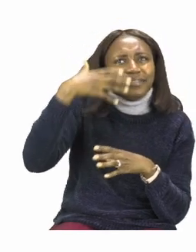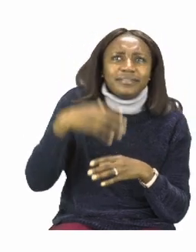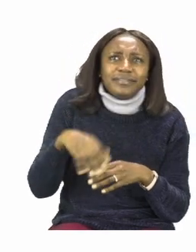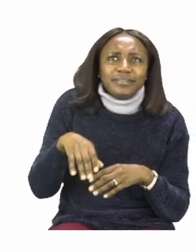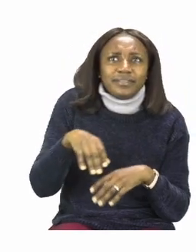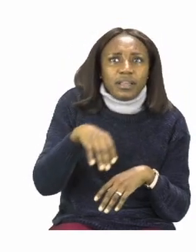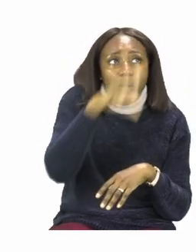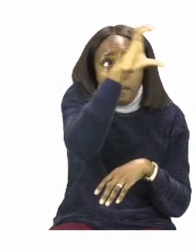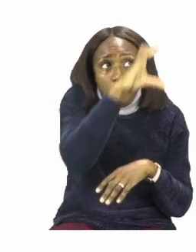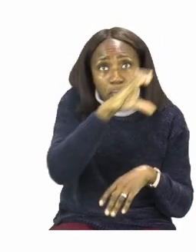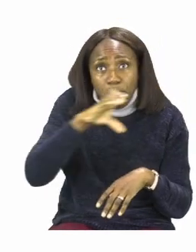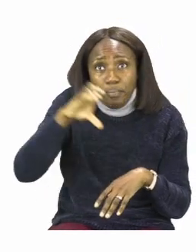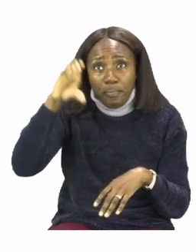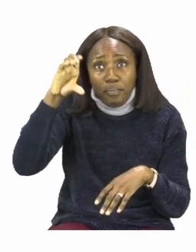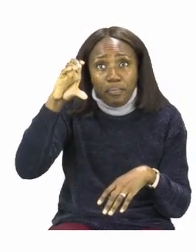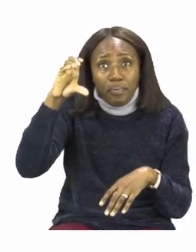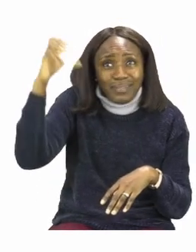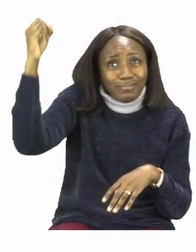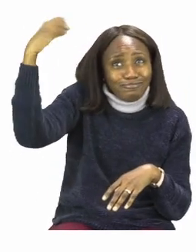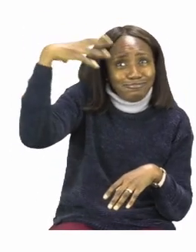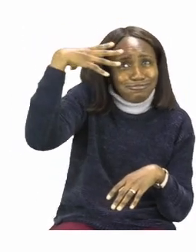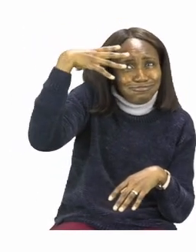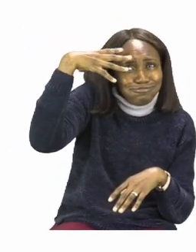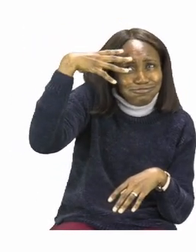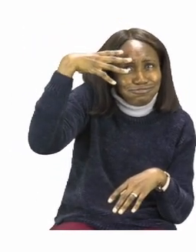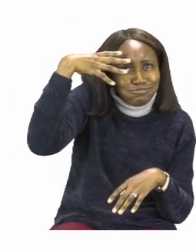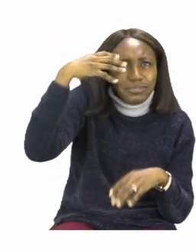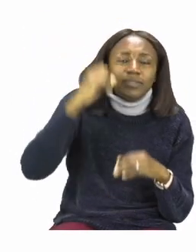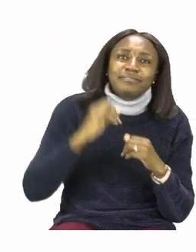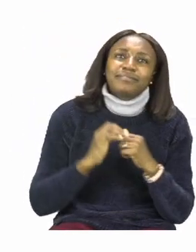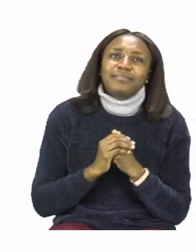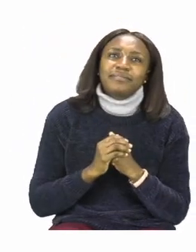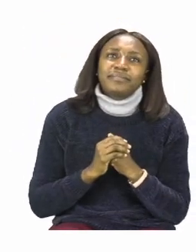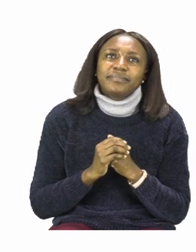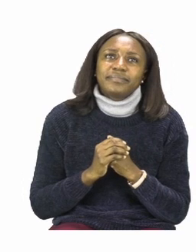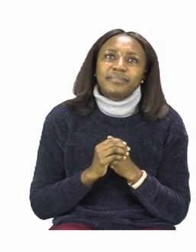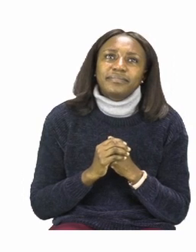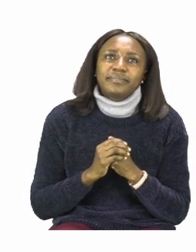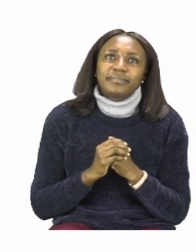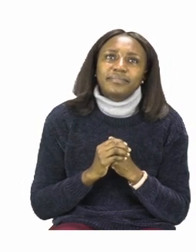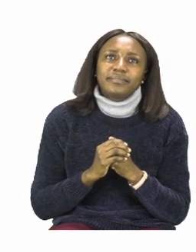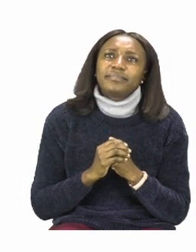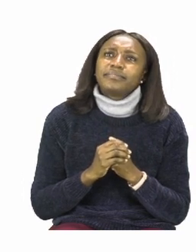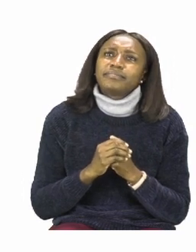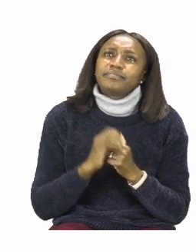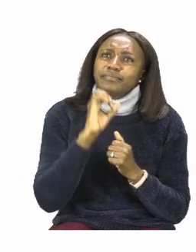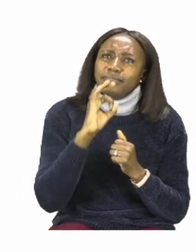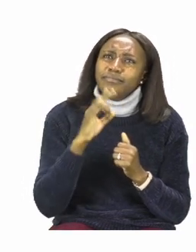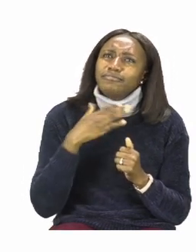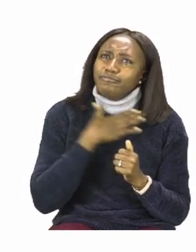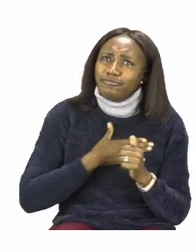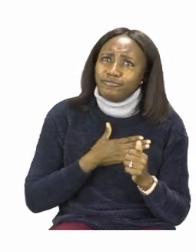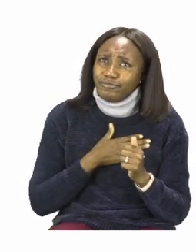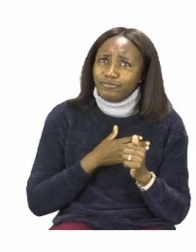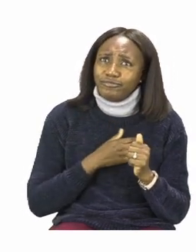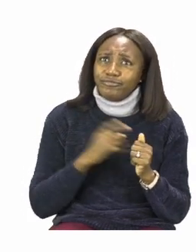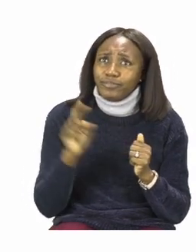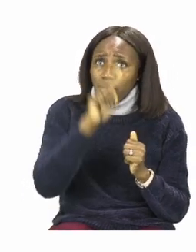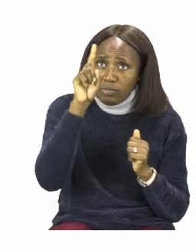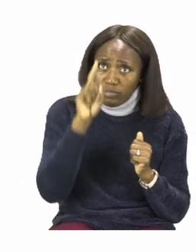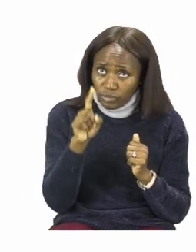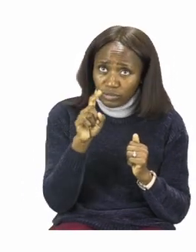moon is shining bright. If that is a question, please put